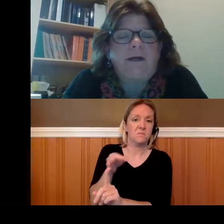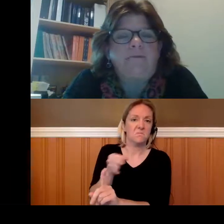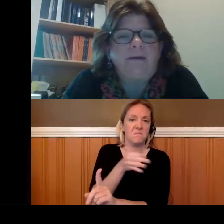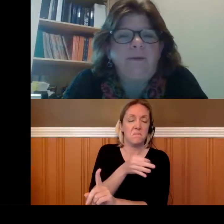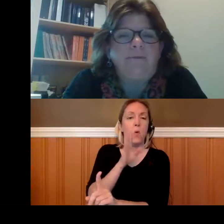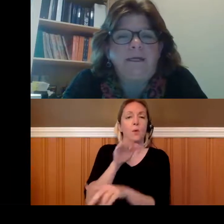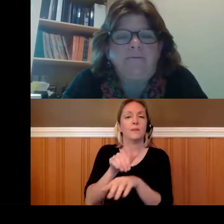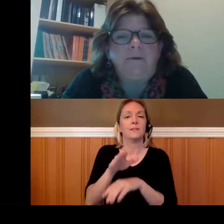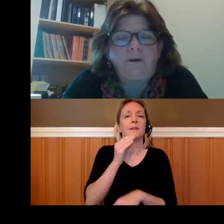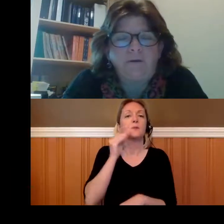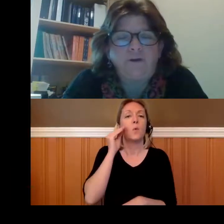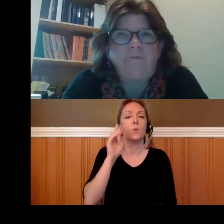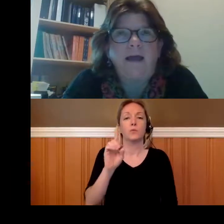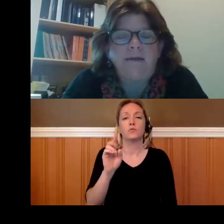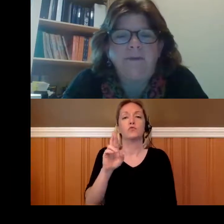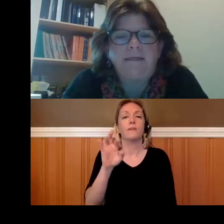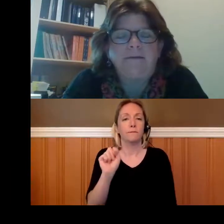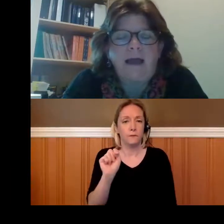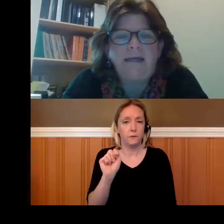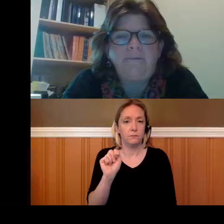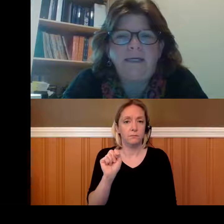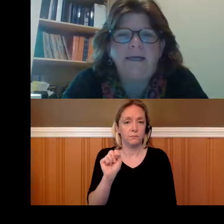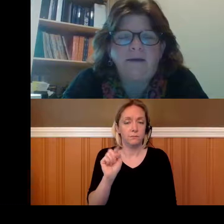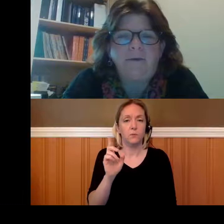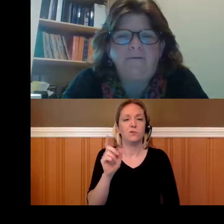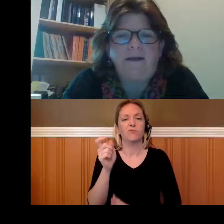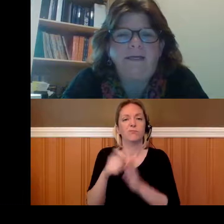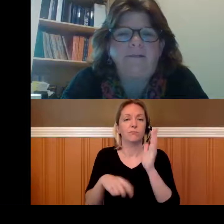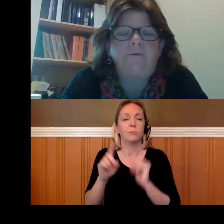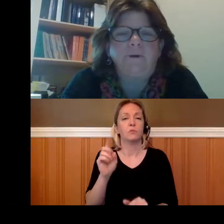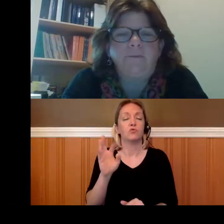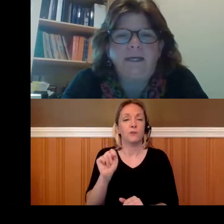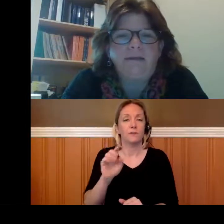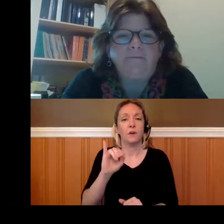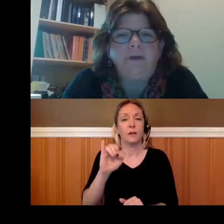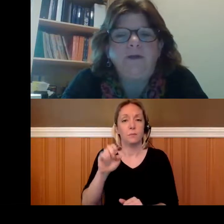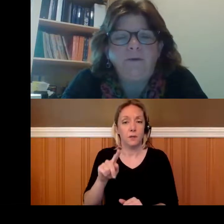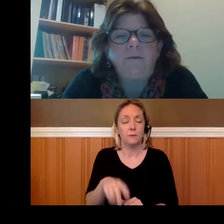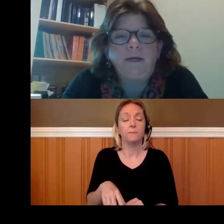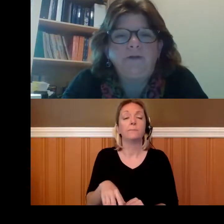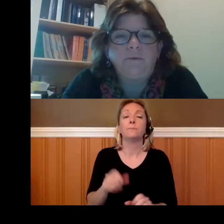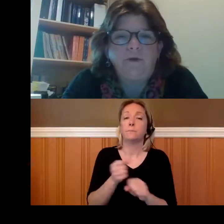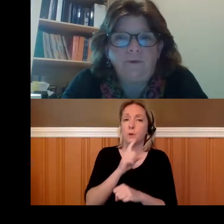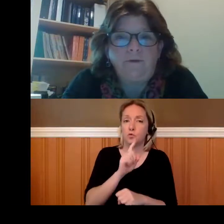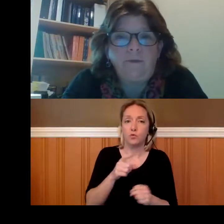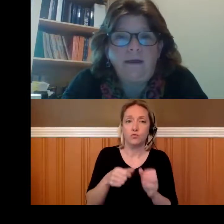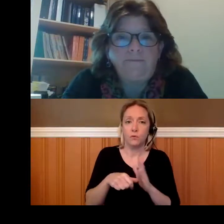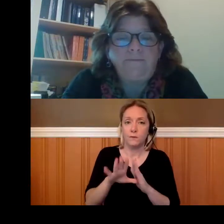meeting or draft IEP document 5 days before your meeting. You want to make sure you review that.